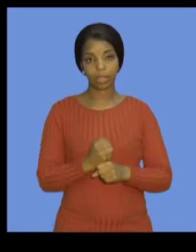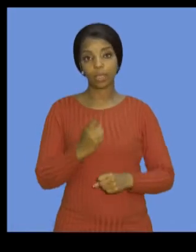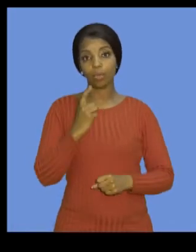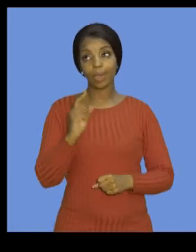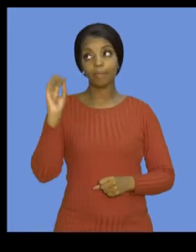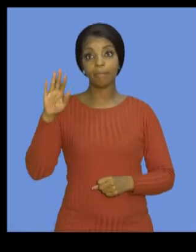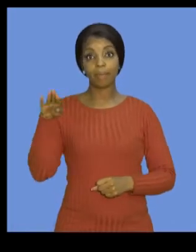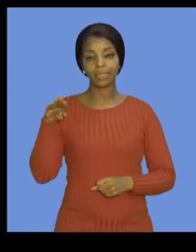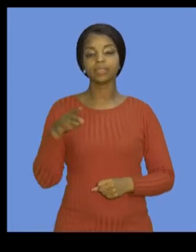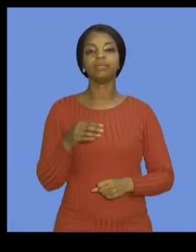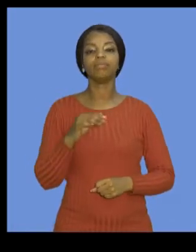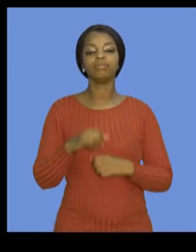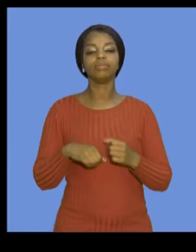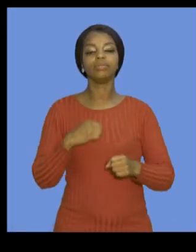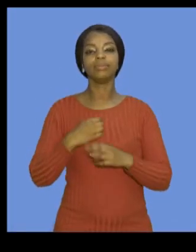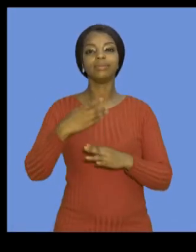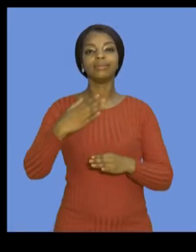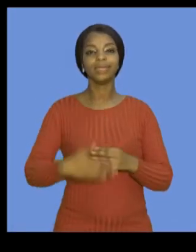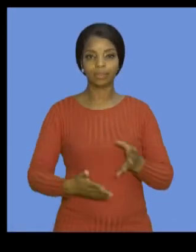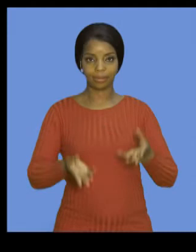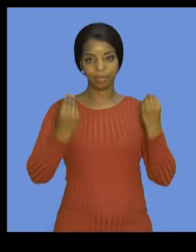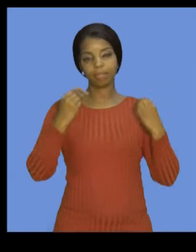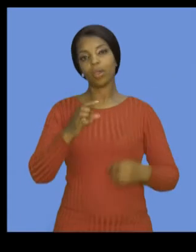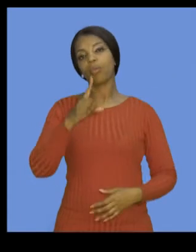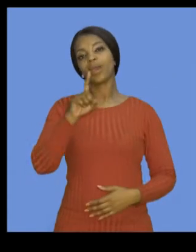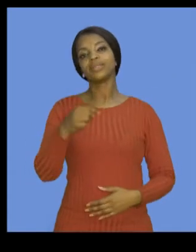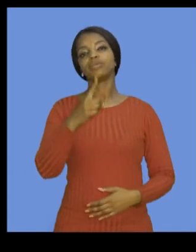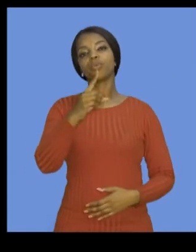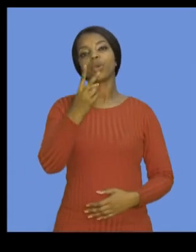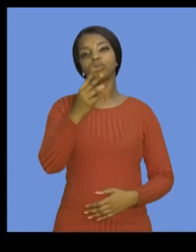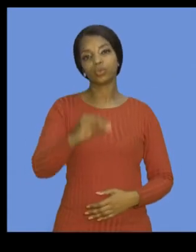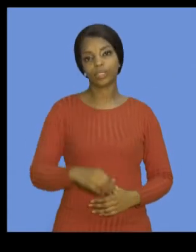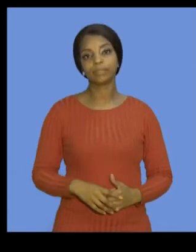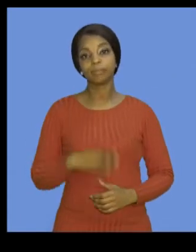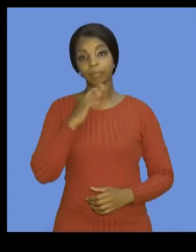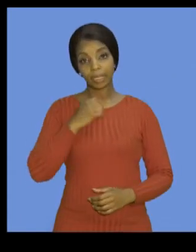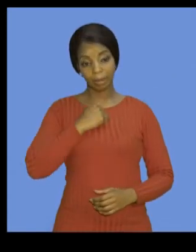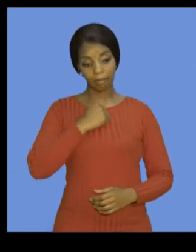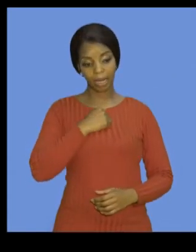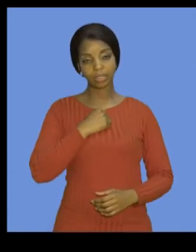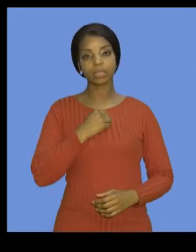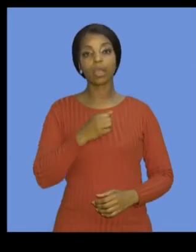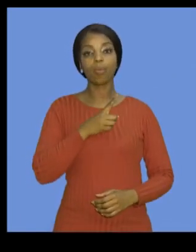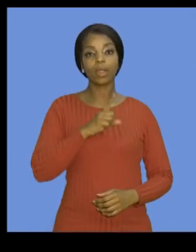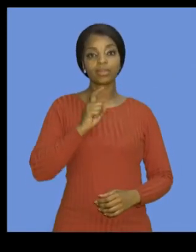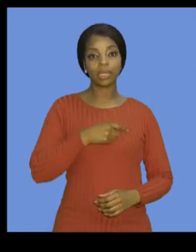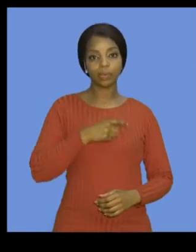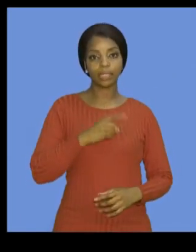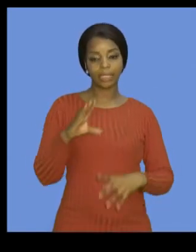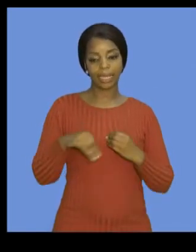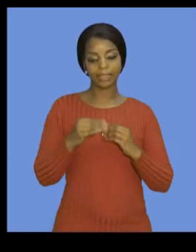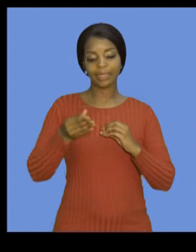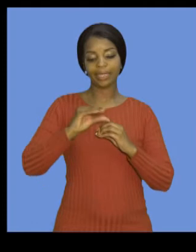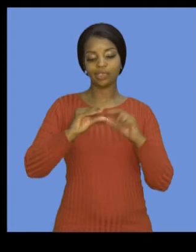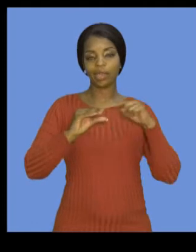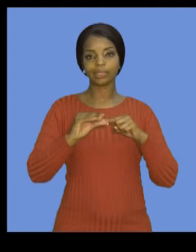have 1,120, meaning it's 1,000 plus the 12% of that 1,000. And then for the